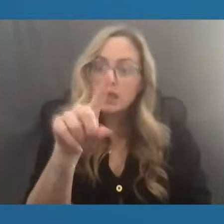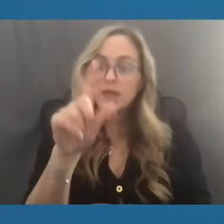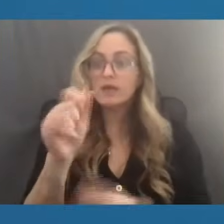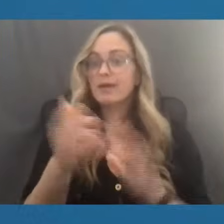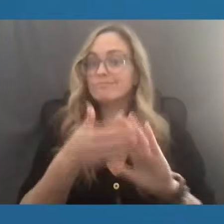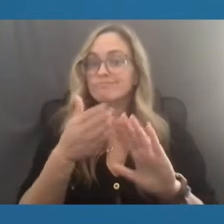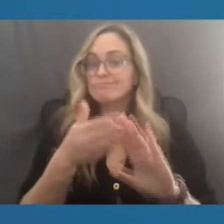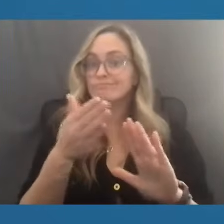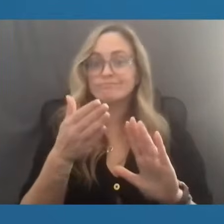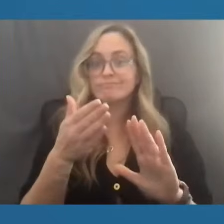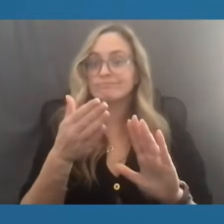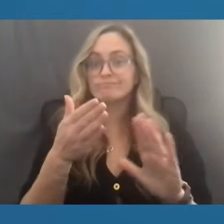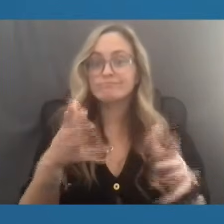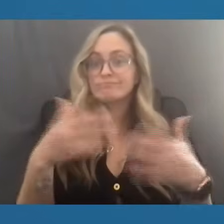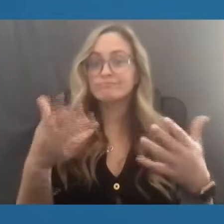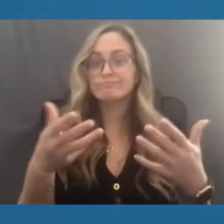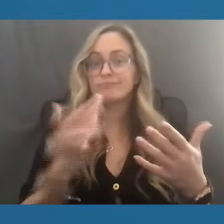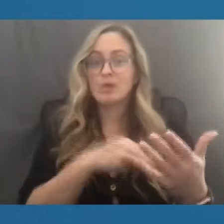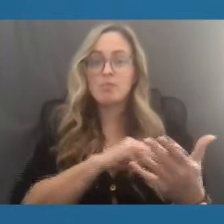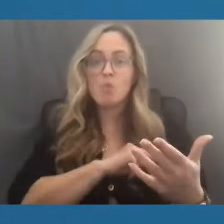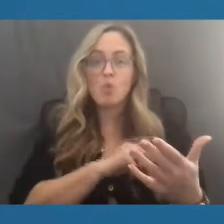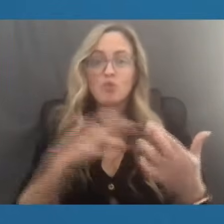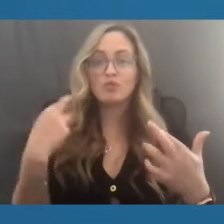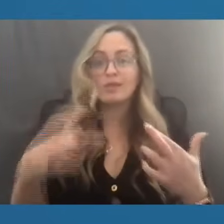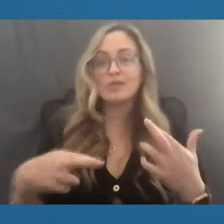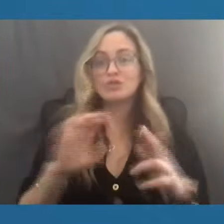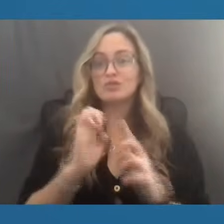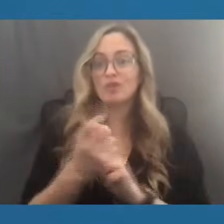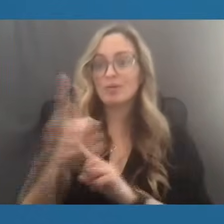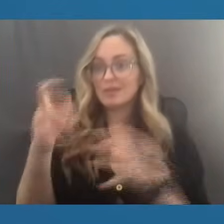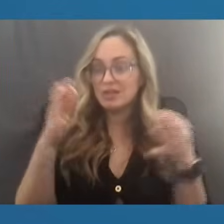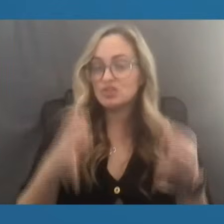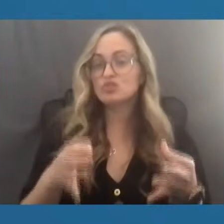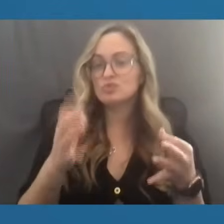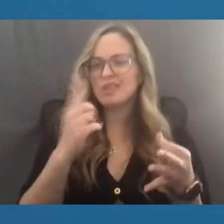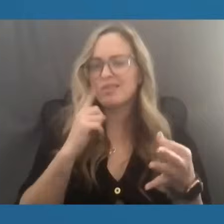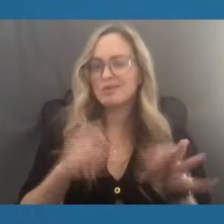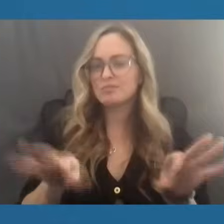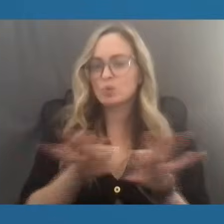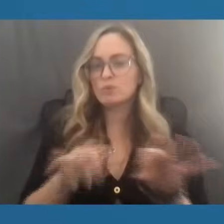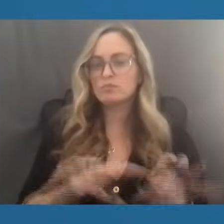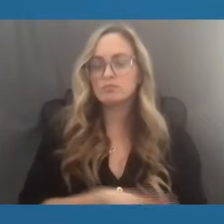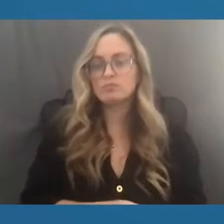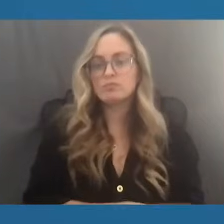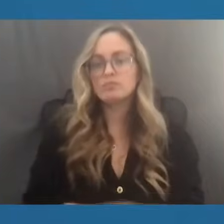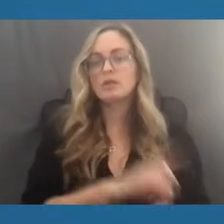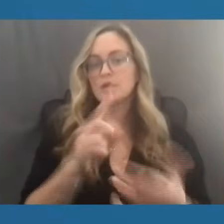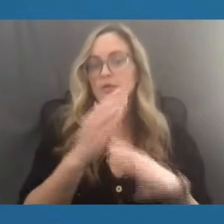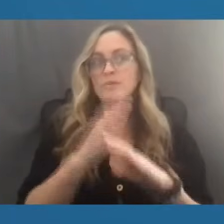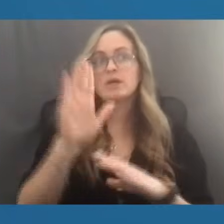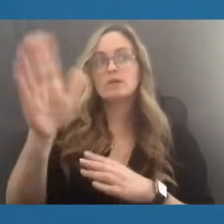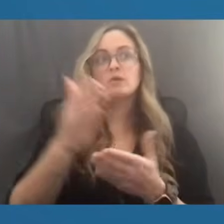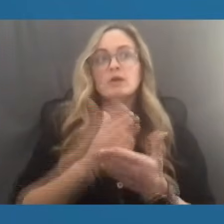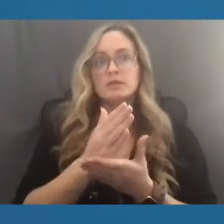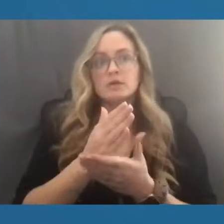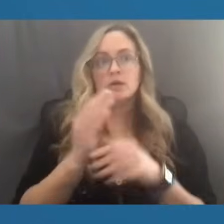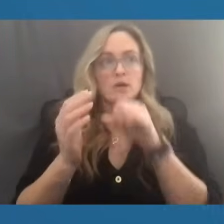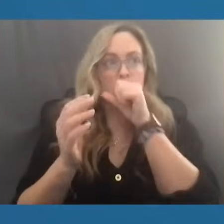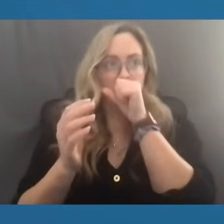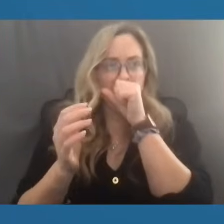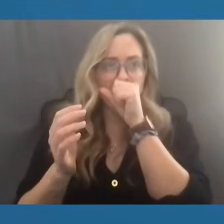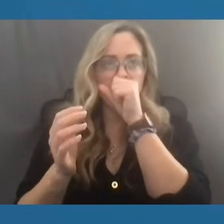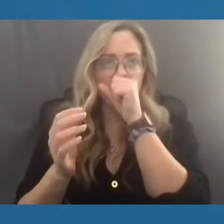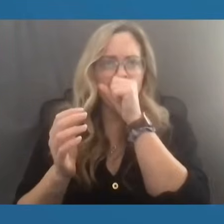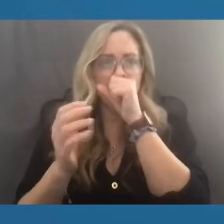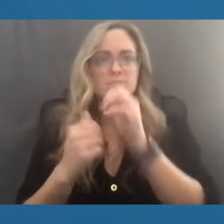the moral or religious environment that they choose and believe is important. I need to protect their rights as well.